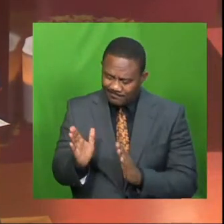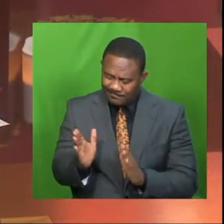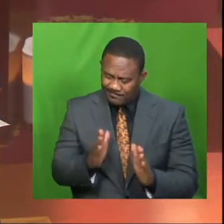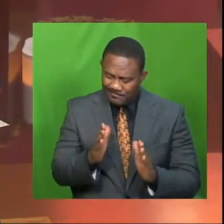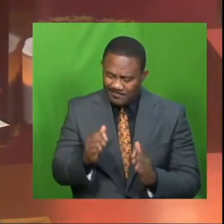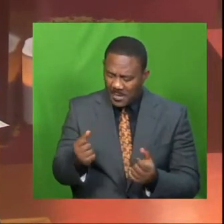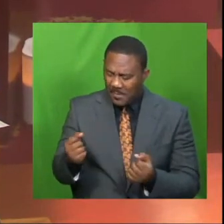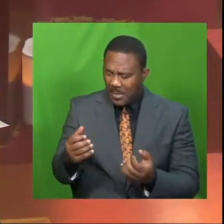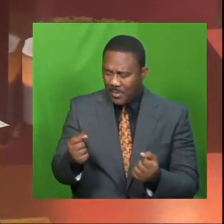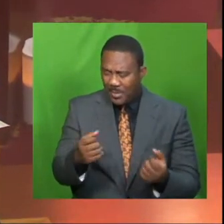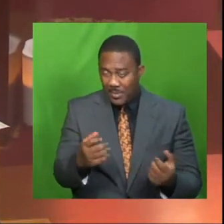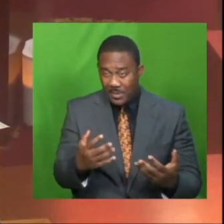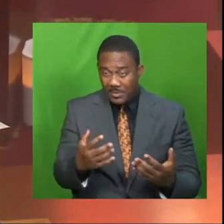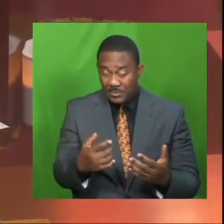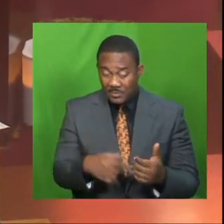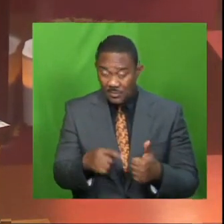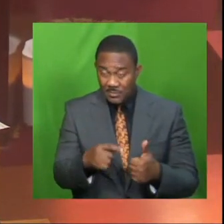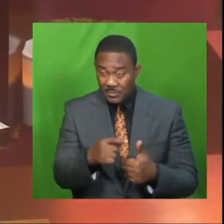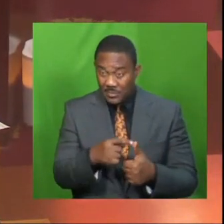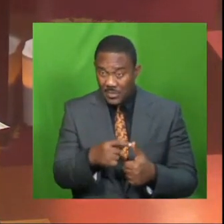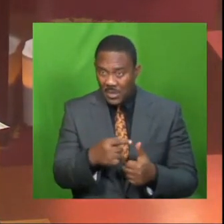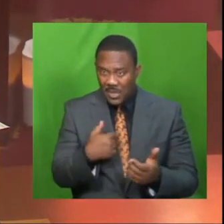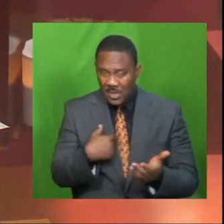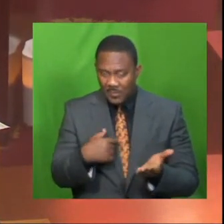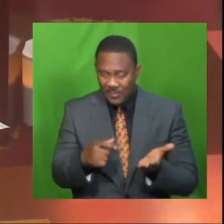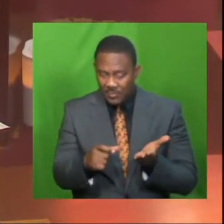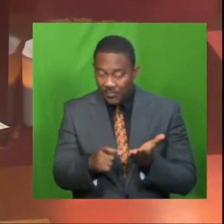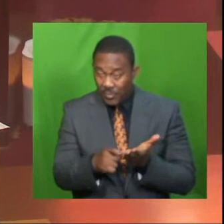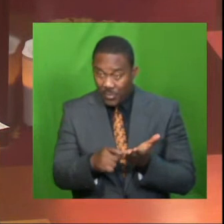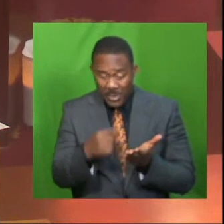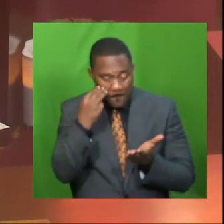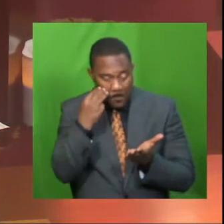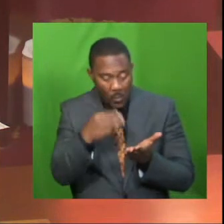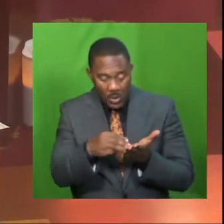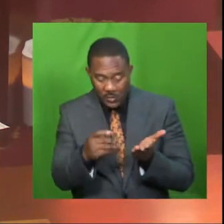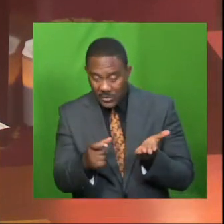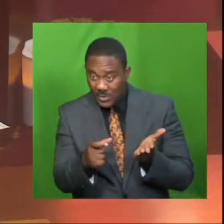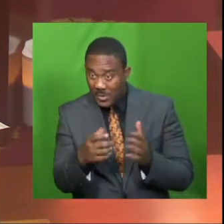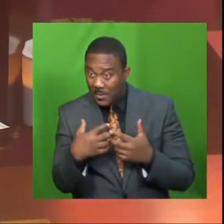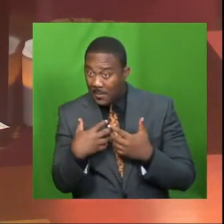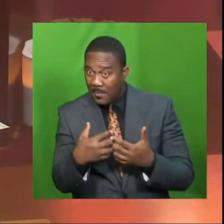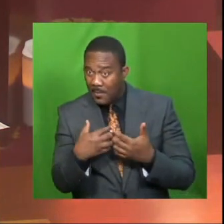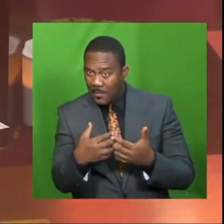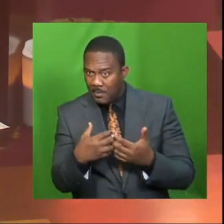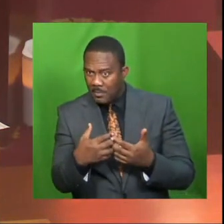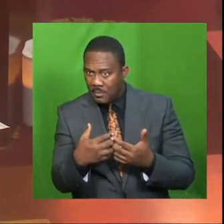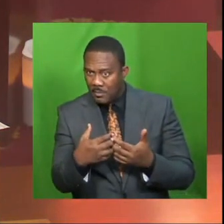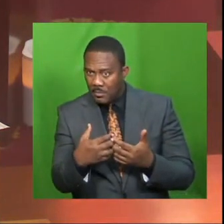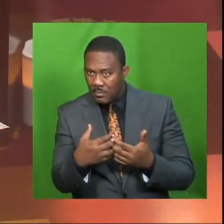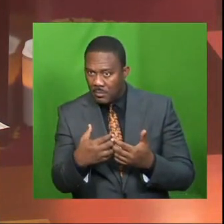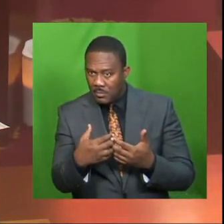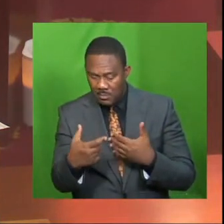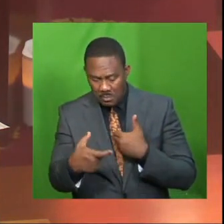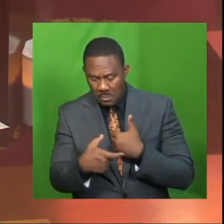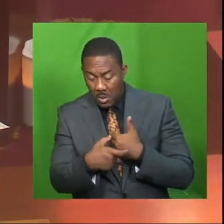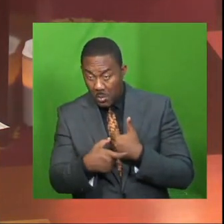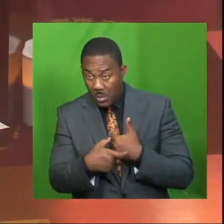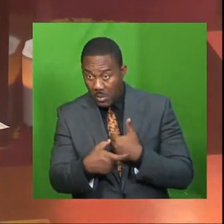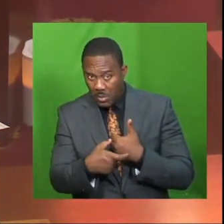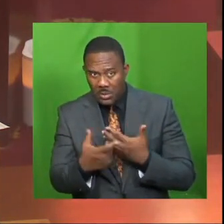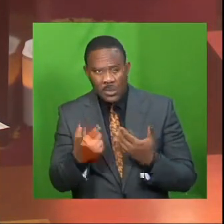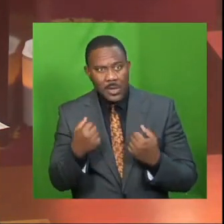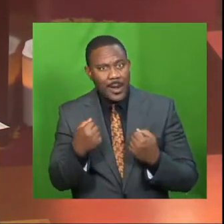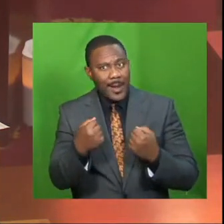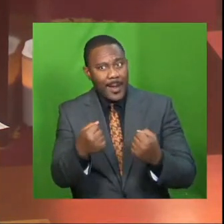tracking device that we put on the vehicles that transport the premise fuel to